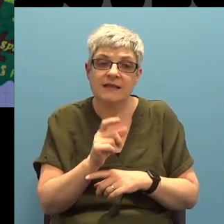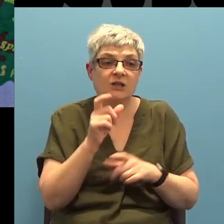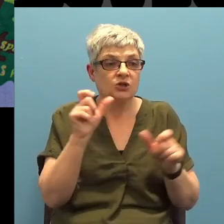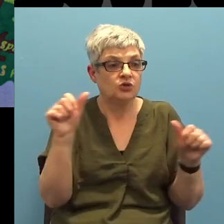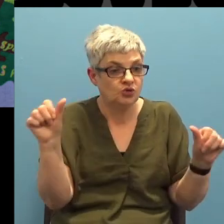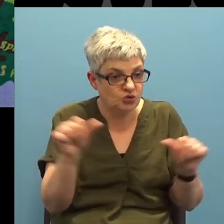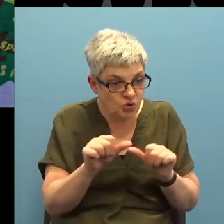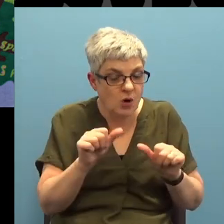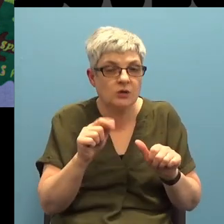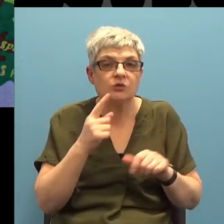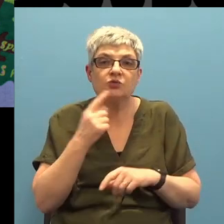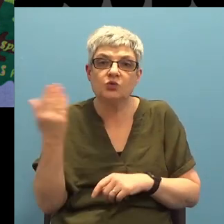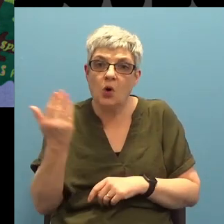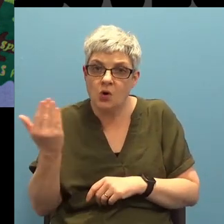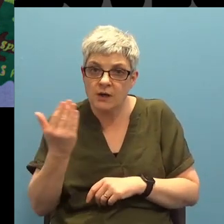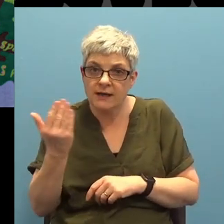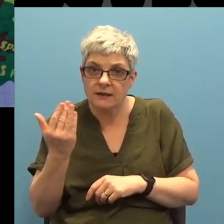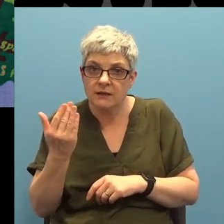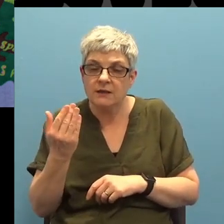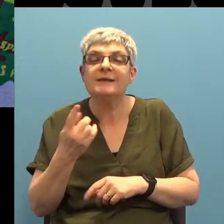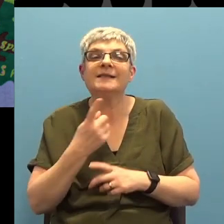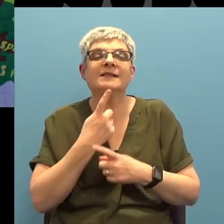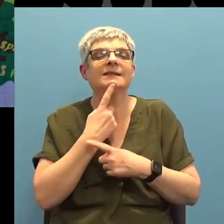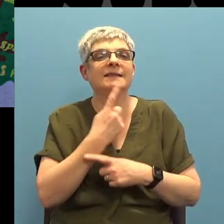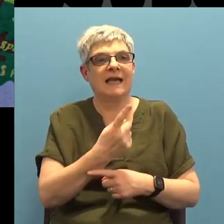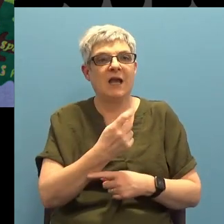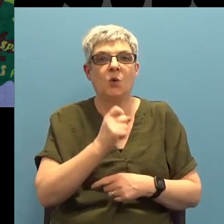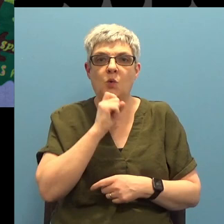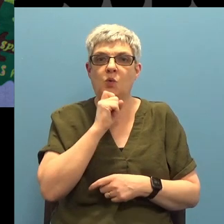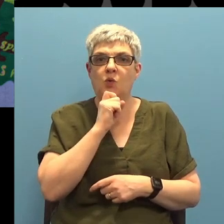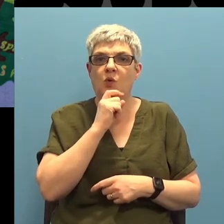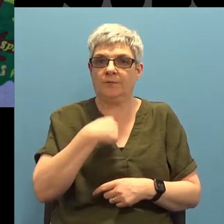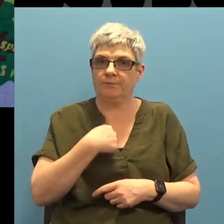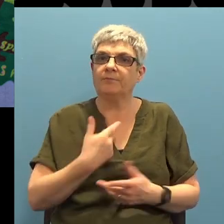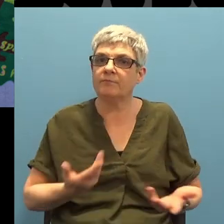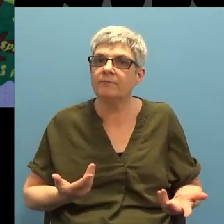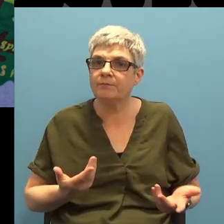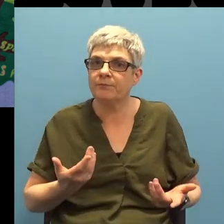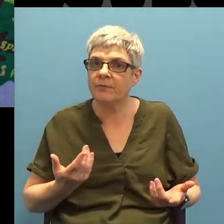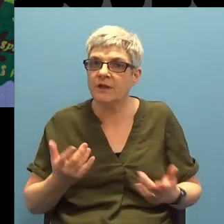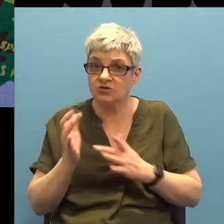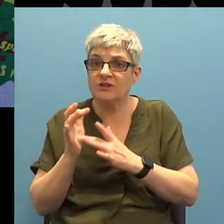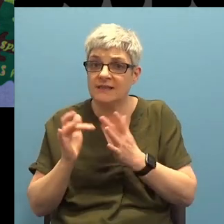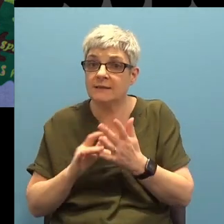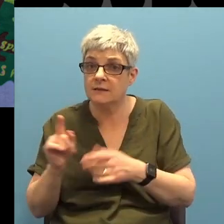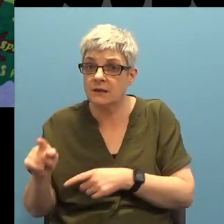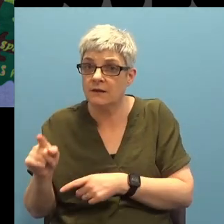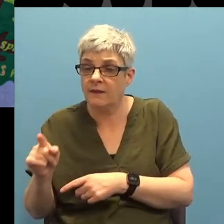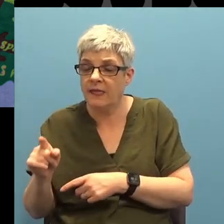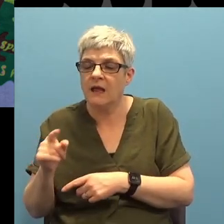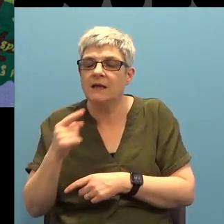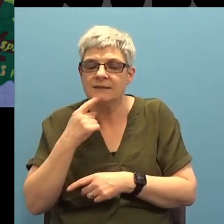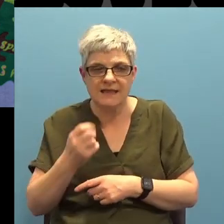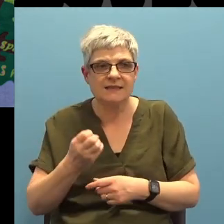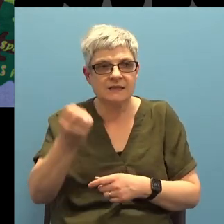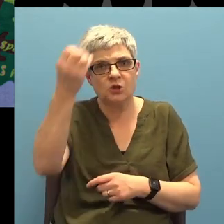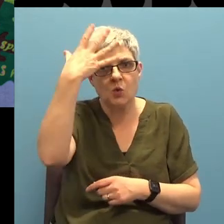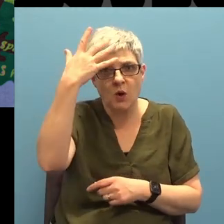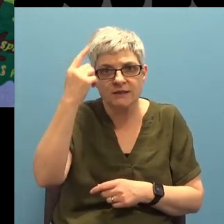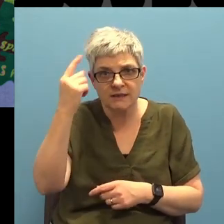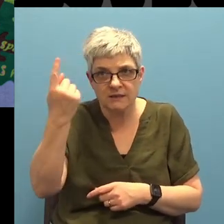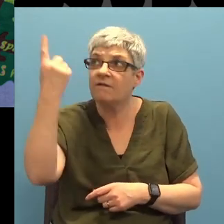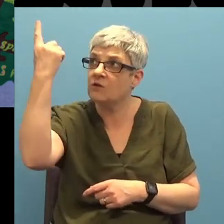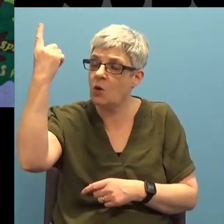talk, is to announce who he is. He's asserting that he is the anointed one of